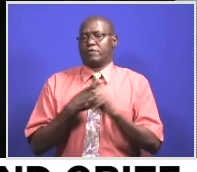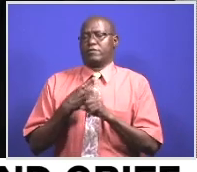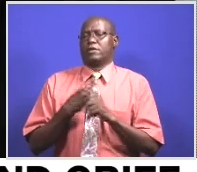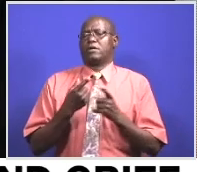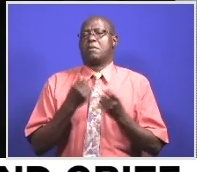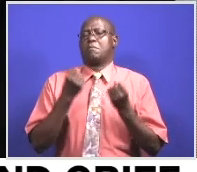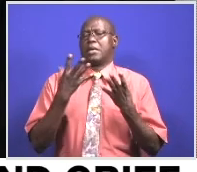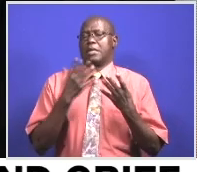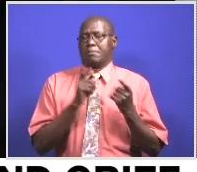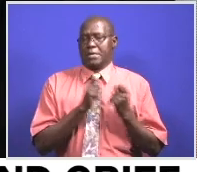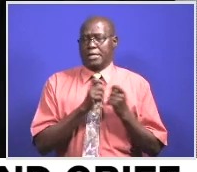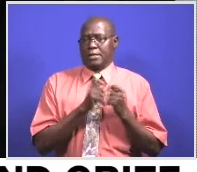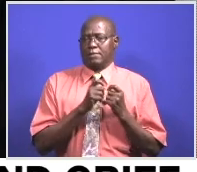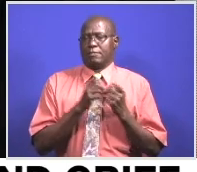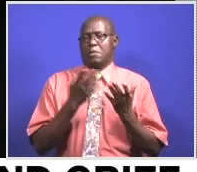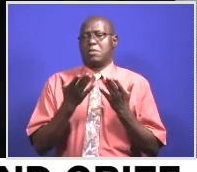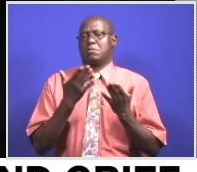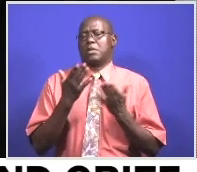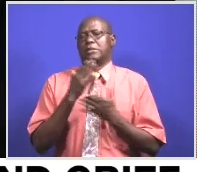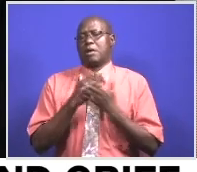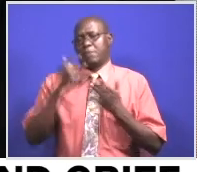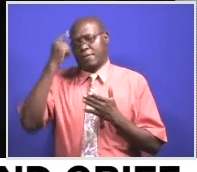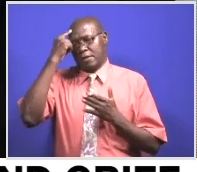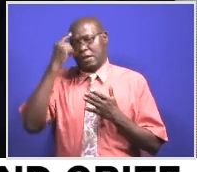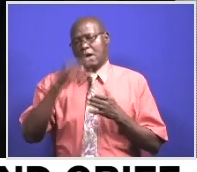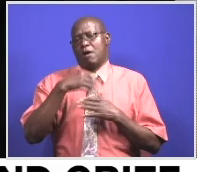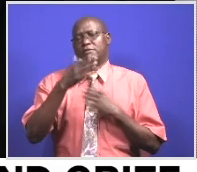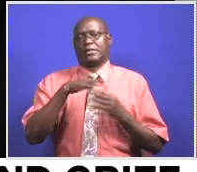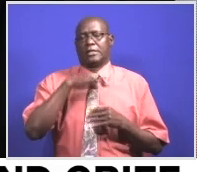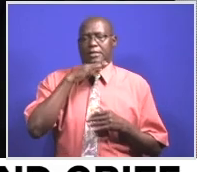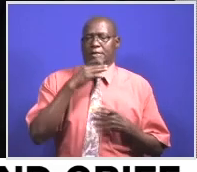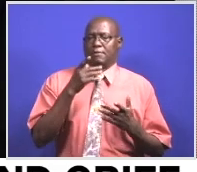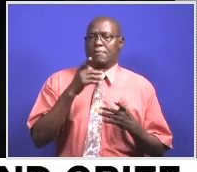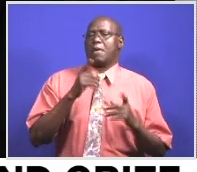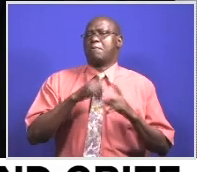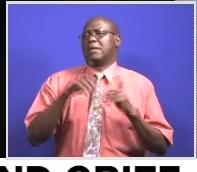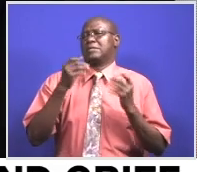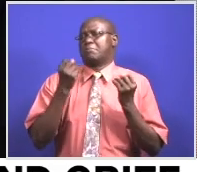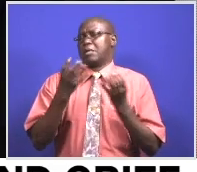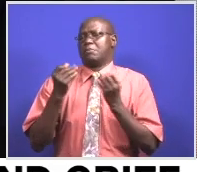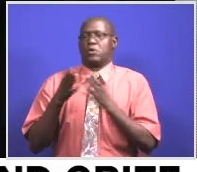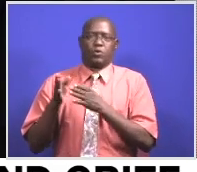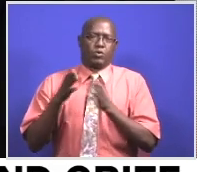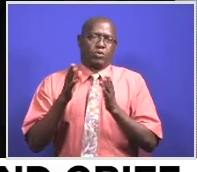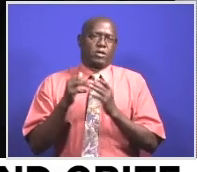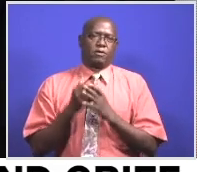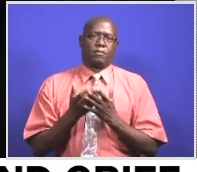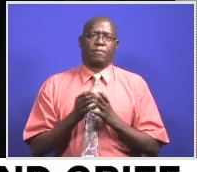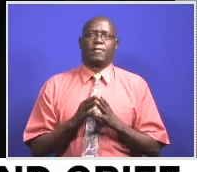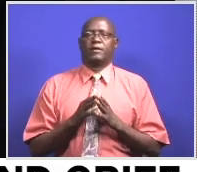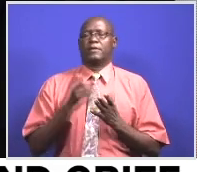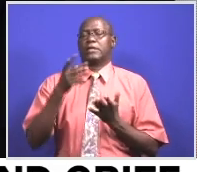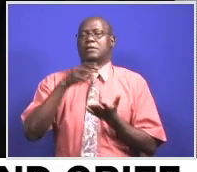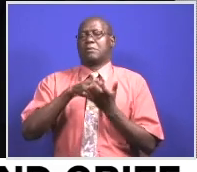death, but there are many ways in which people experience loss and grief, and it is a matter that should be discussed.